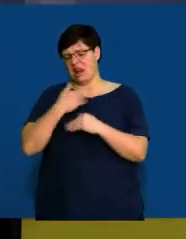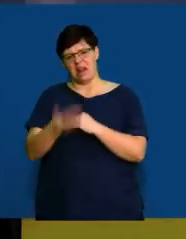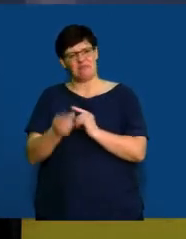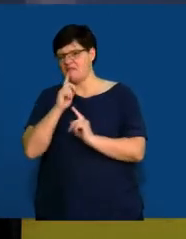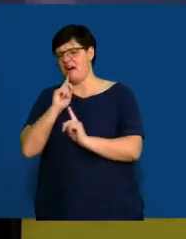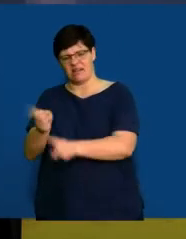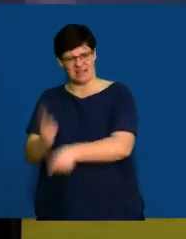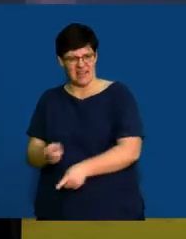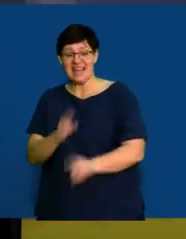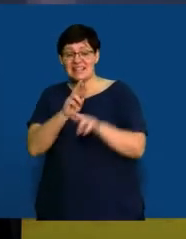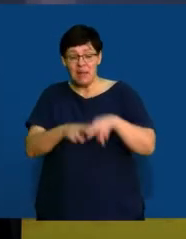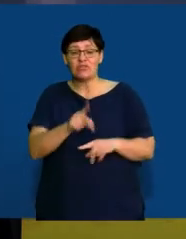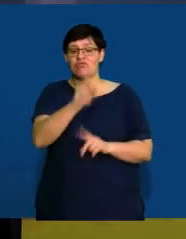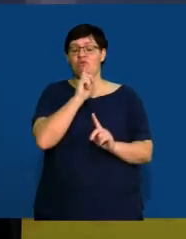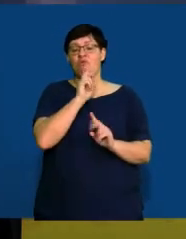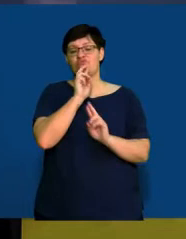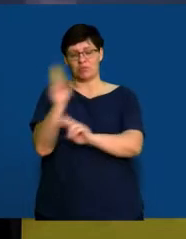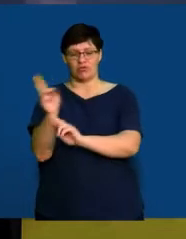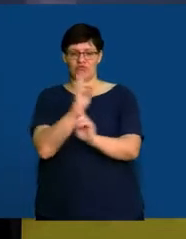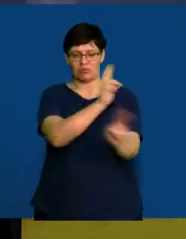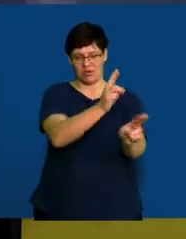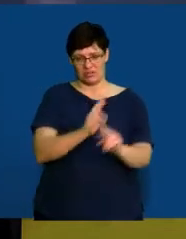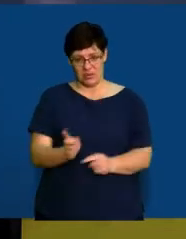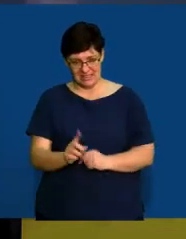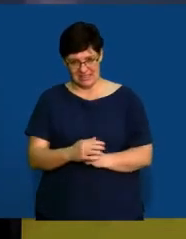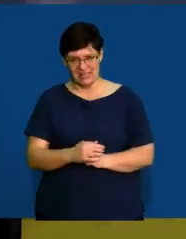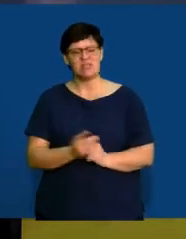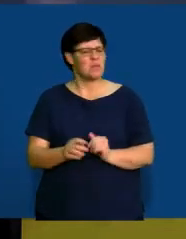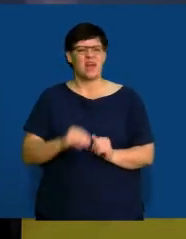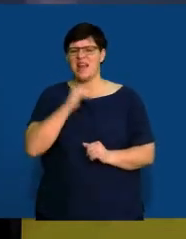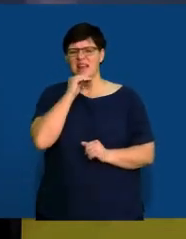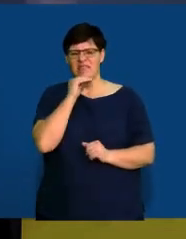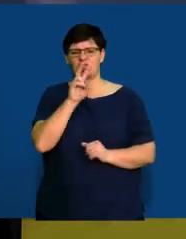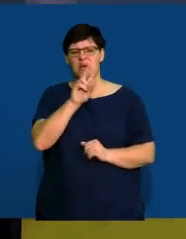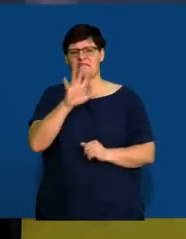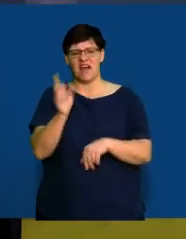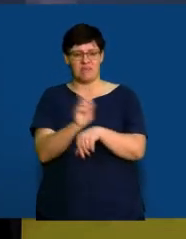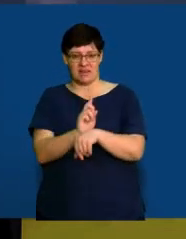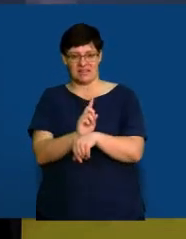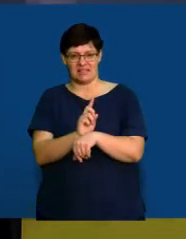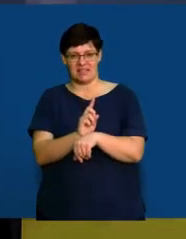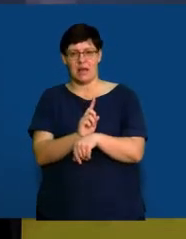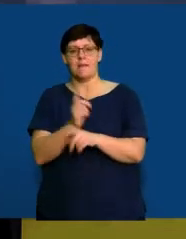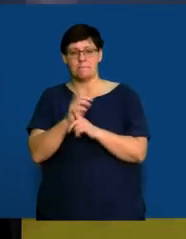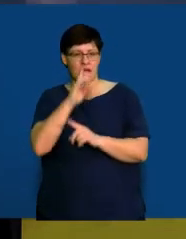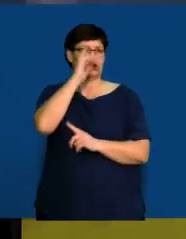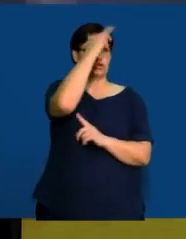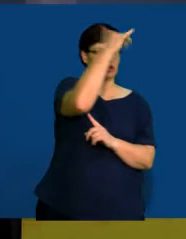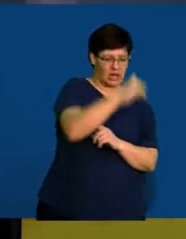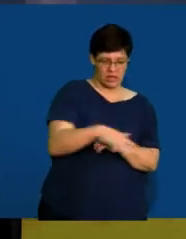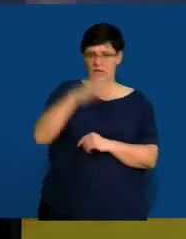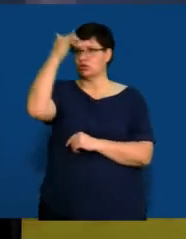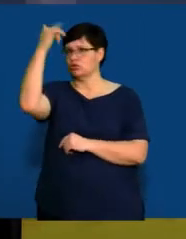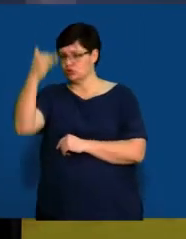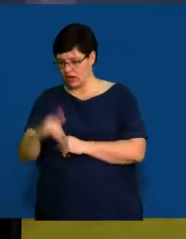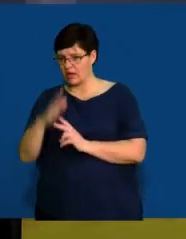your responses. That would give you adequately at least 25 minutes to actually check your paper,